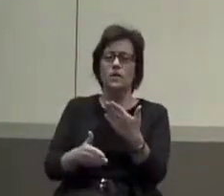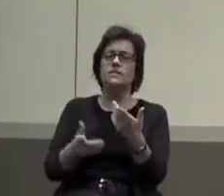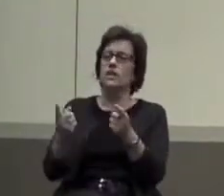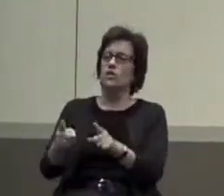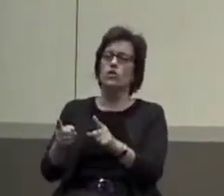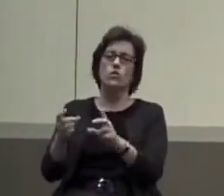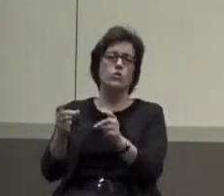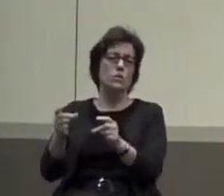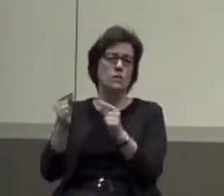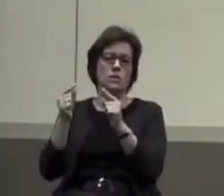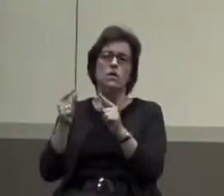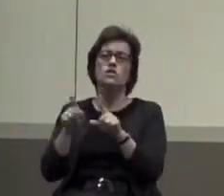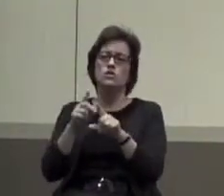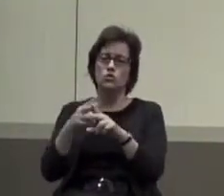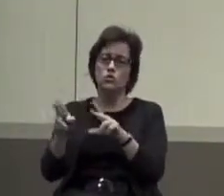after the behavior.